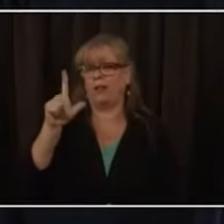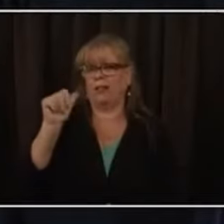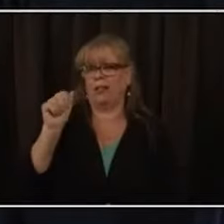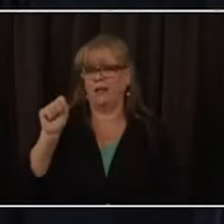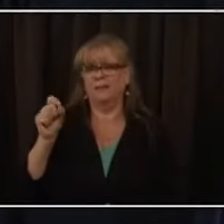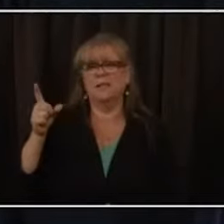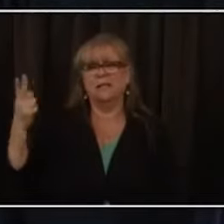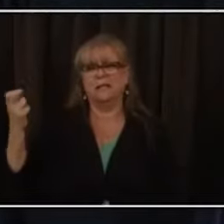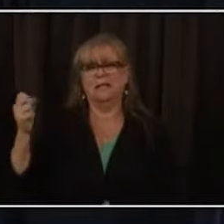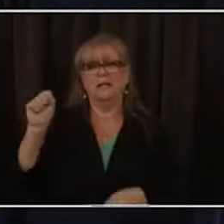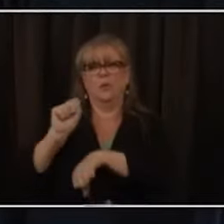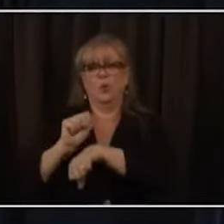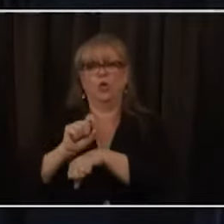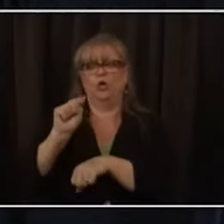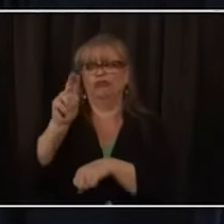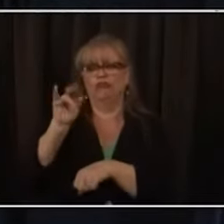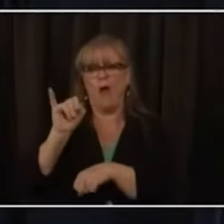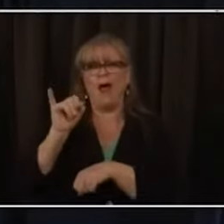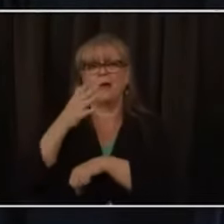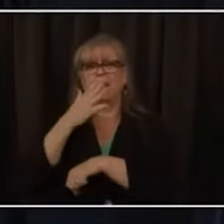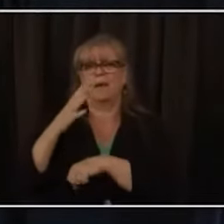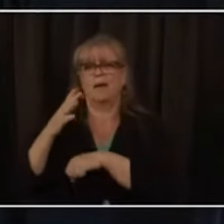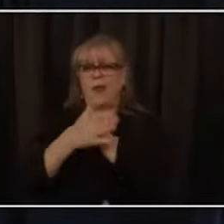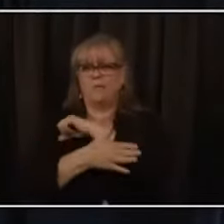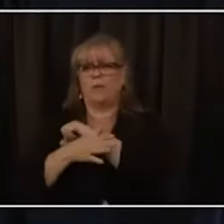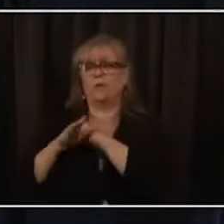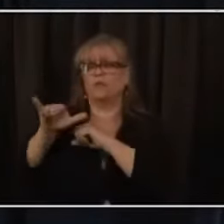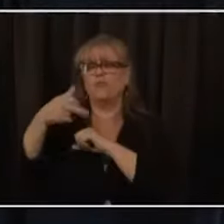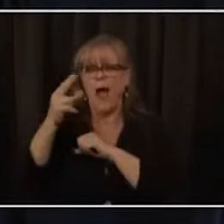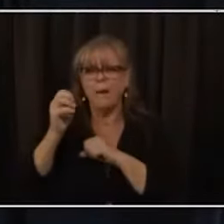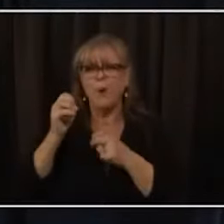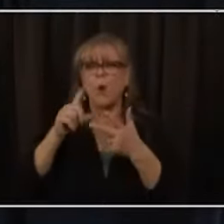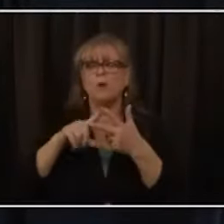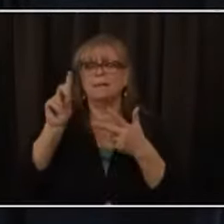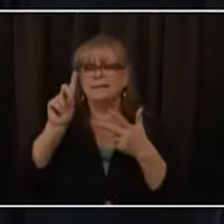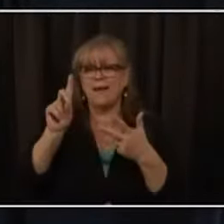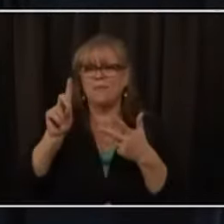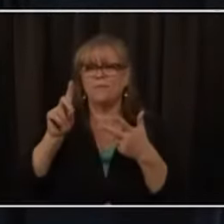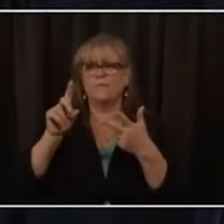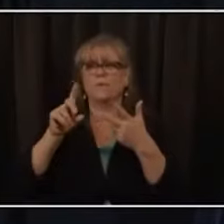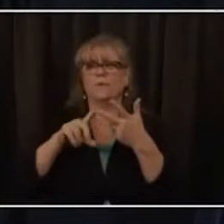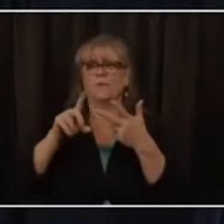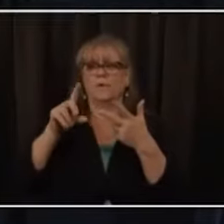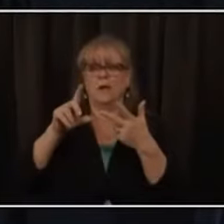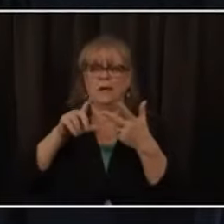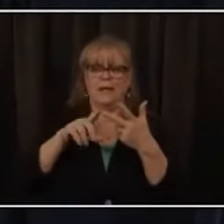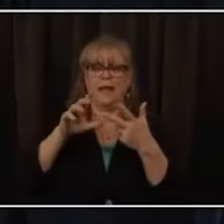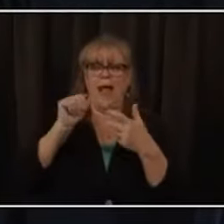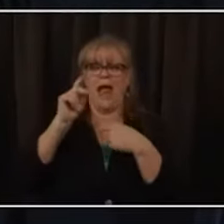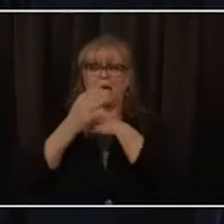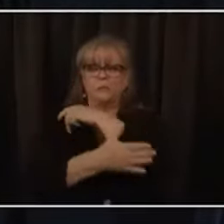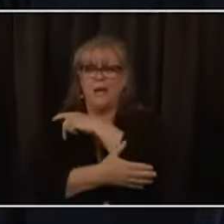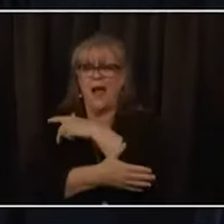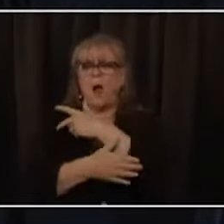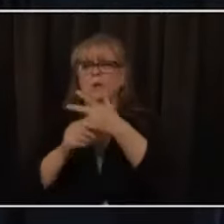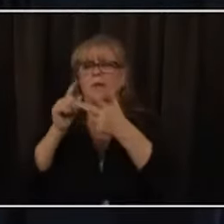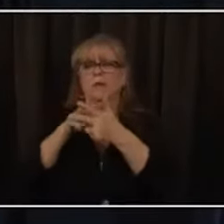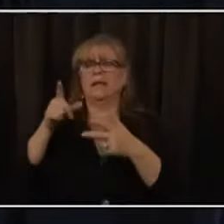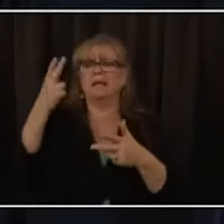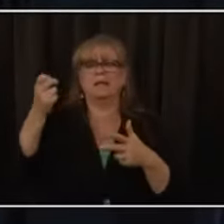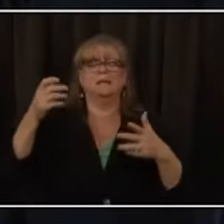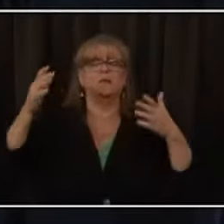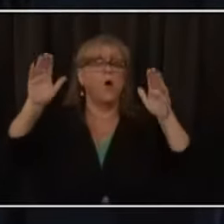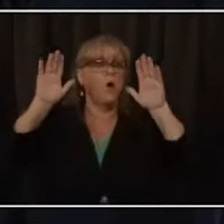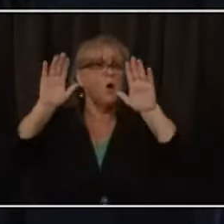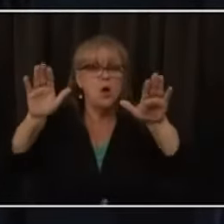for Arapahoe, Douglas, and Adams counties. He's been a tremendous partner throughout this pandemic. We've always shared the same